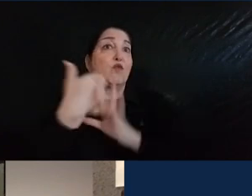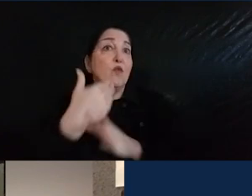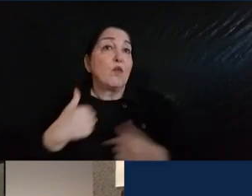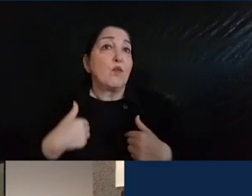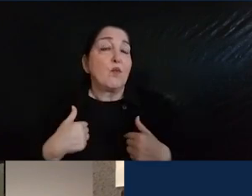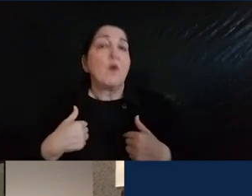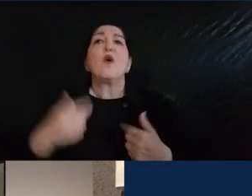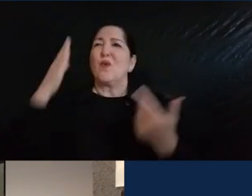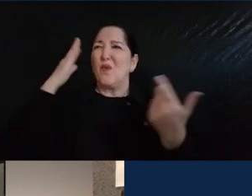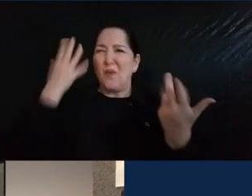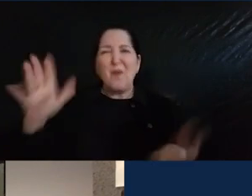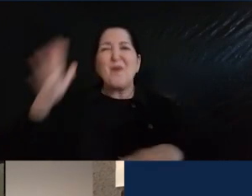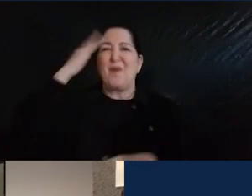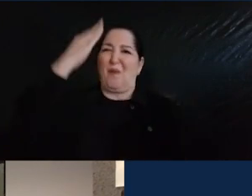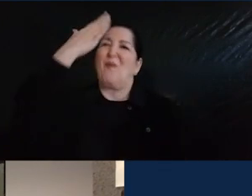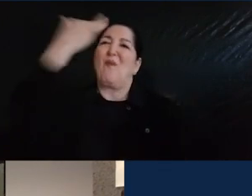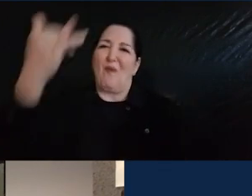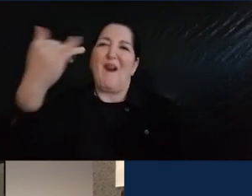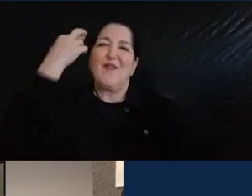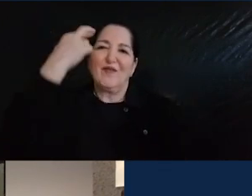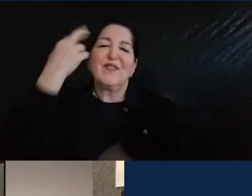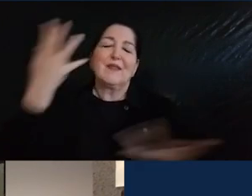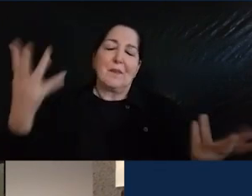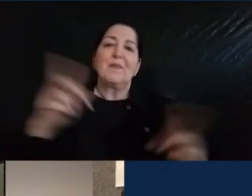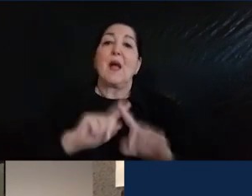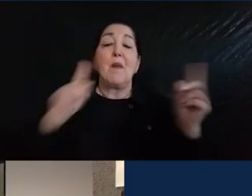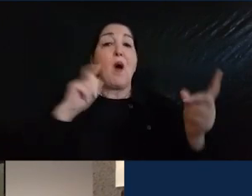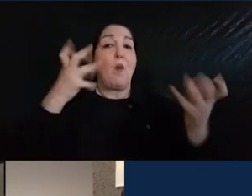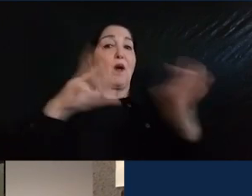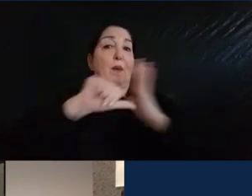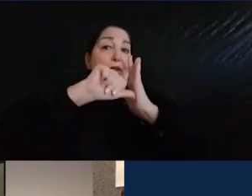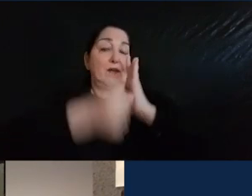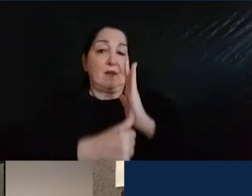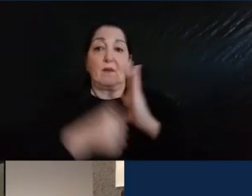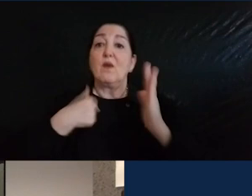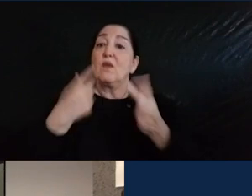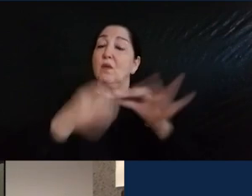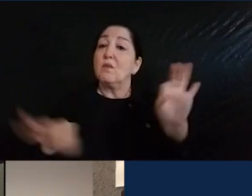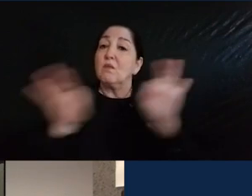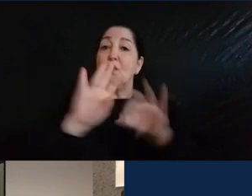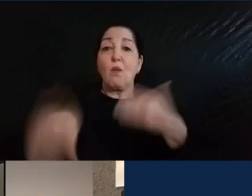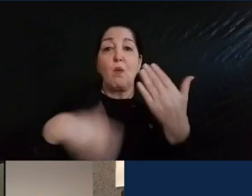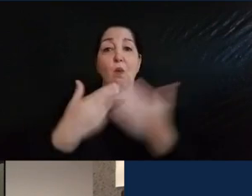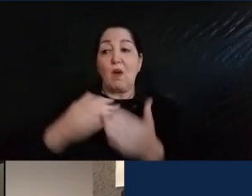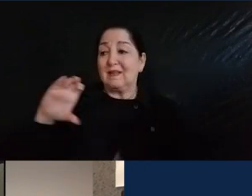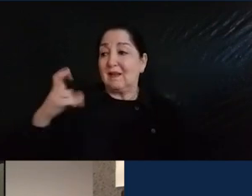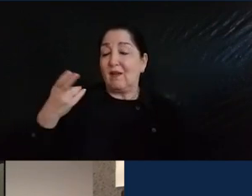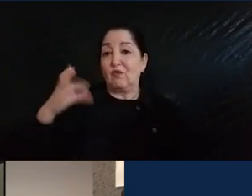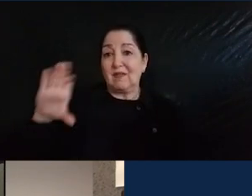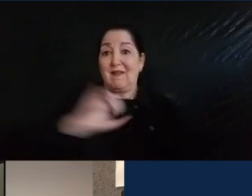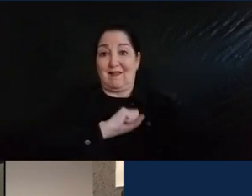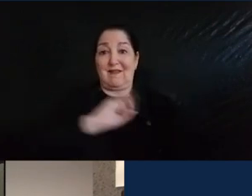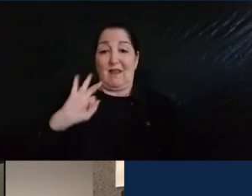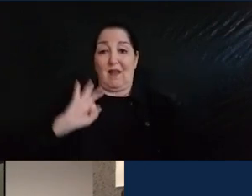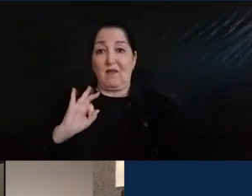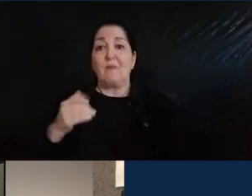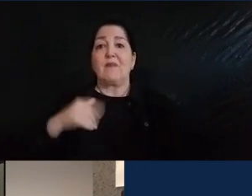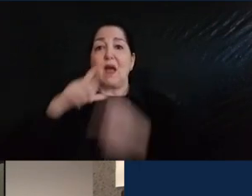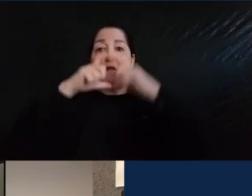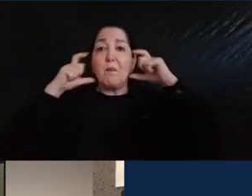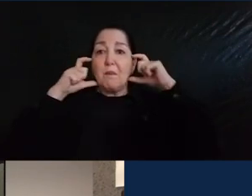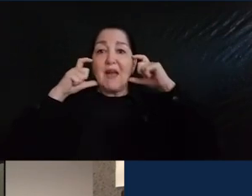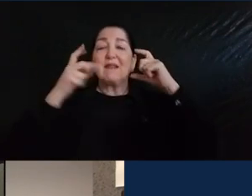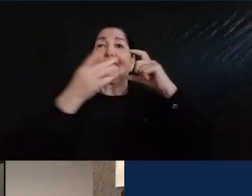to why I did this, but just to be emphatic, it's critical that all CHC staff